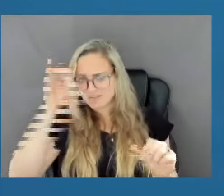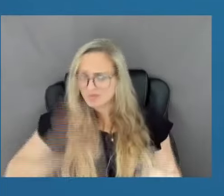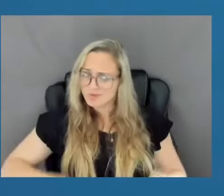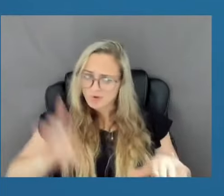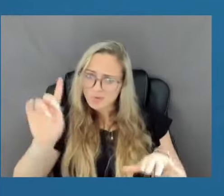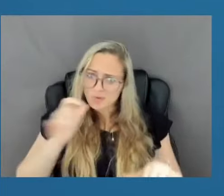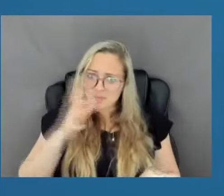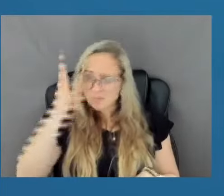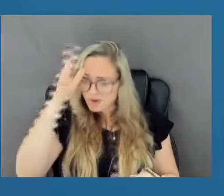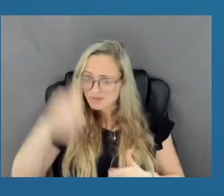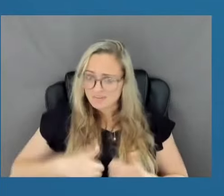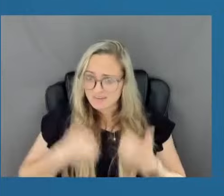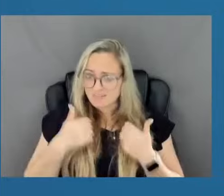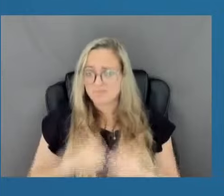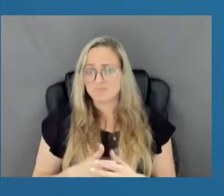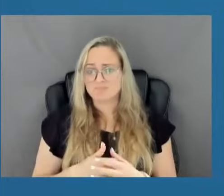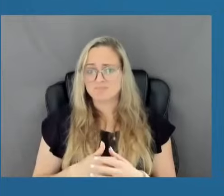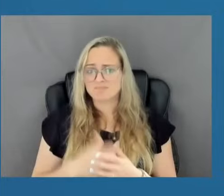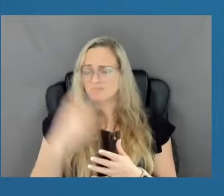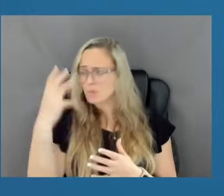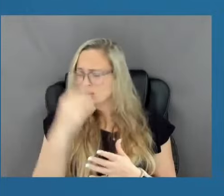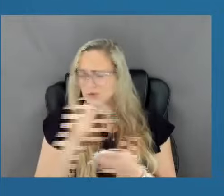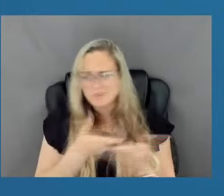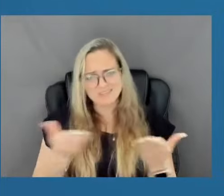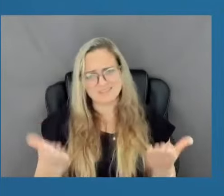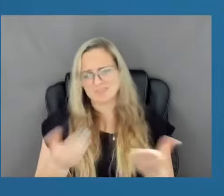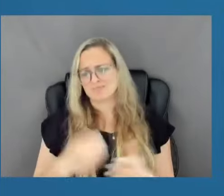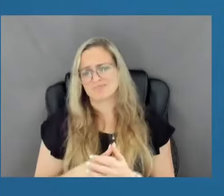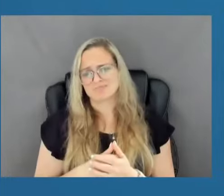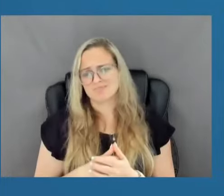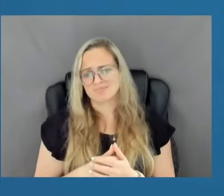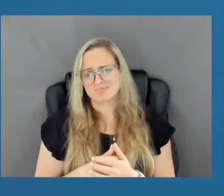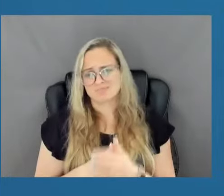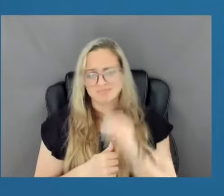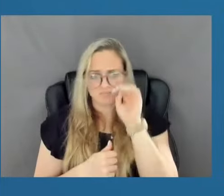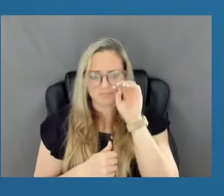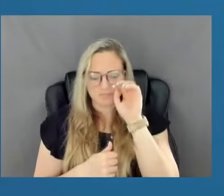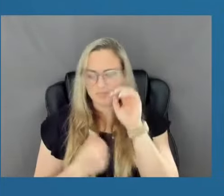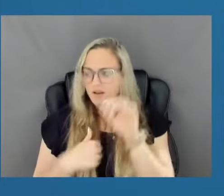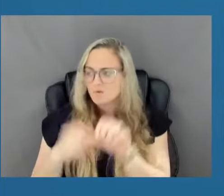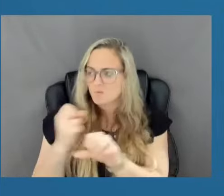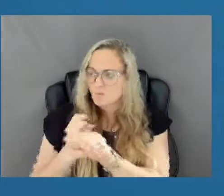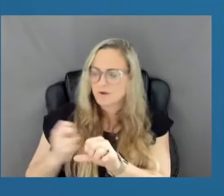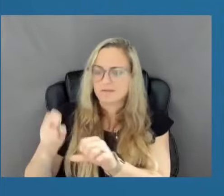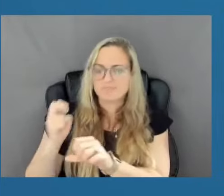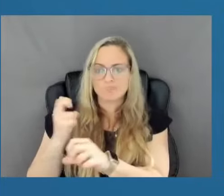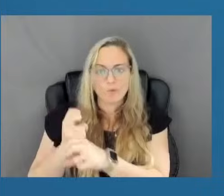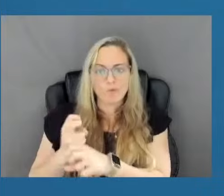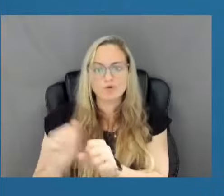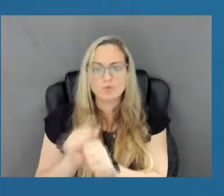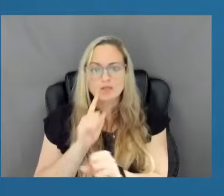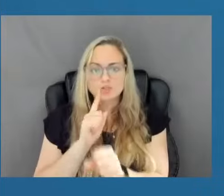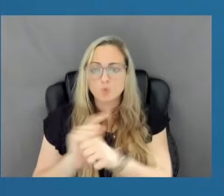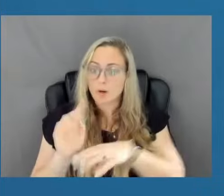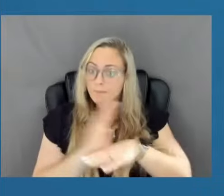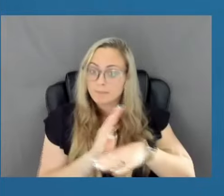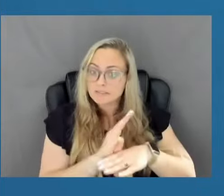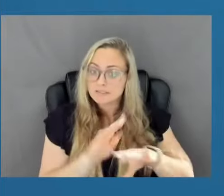did. We have beautiful amenities here. And I'm working hard to revitalize our commercial